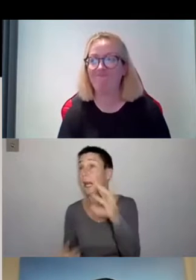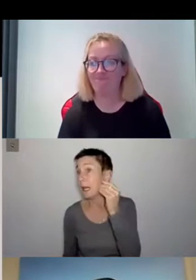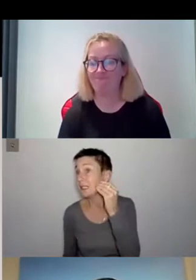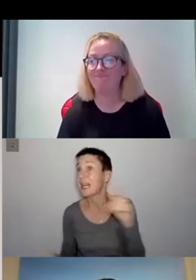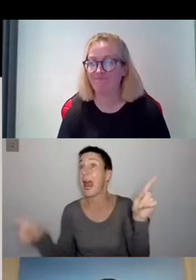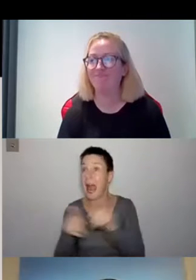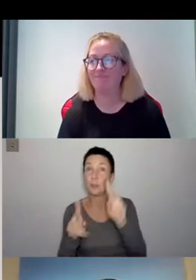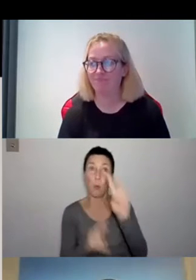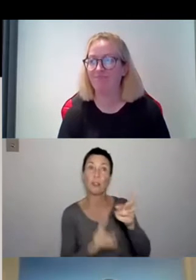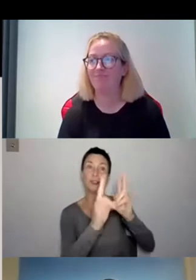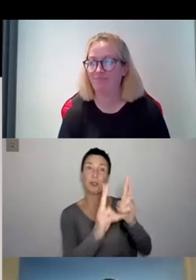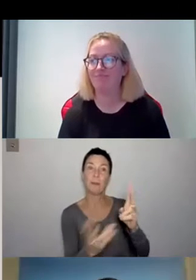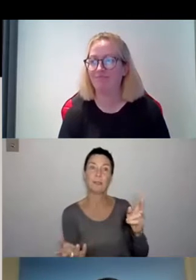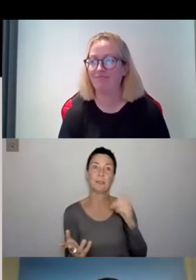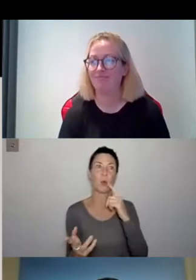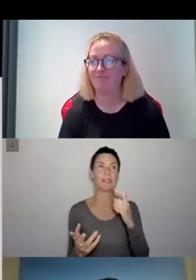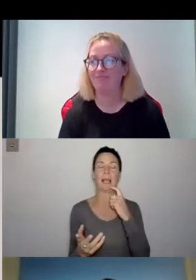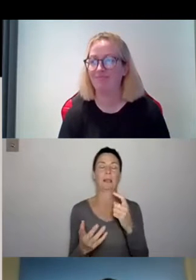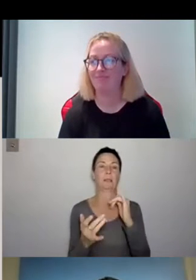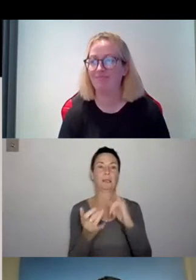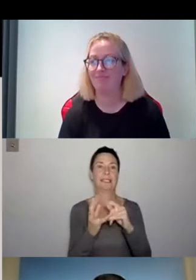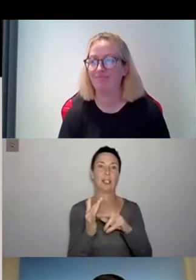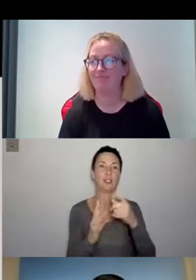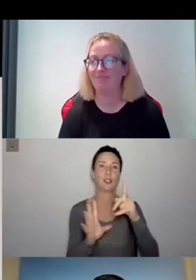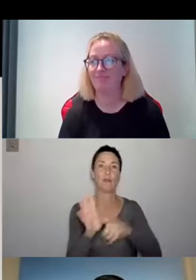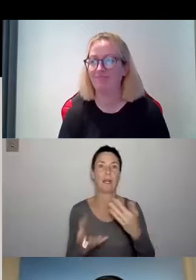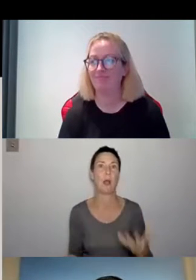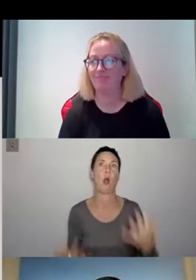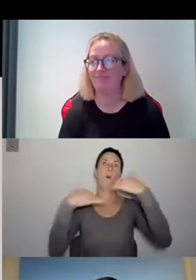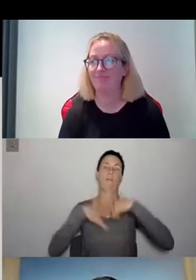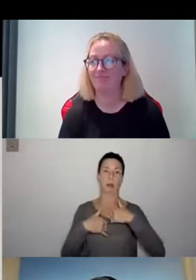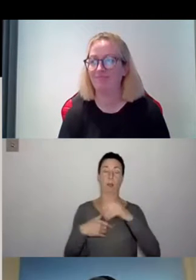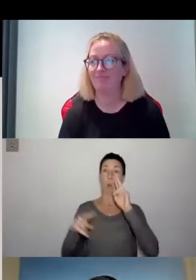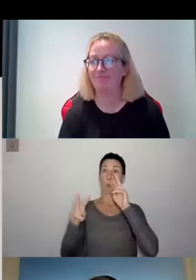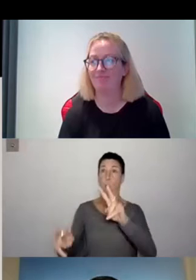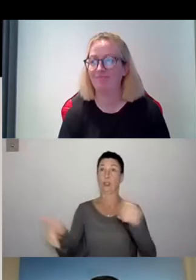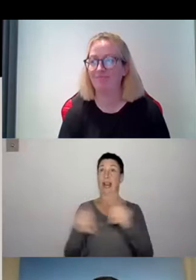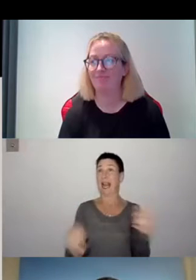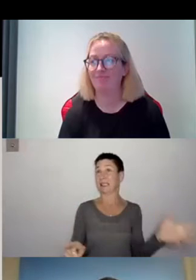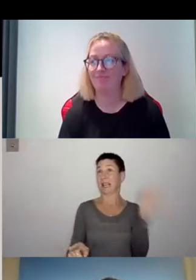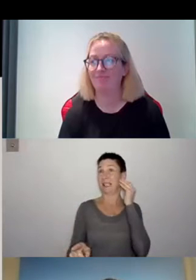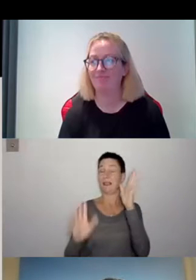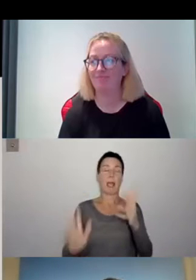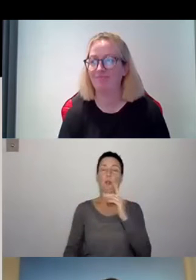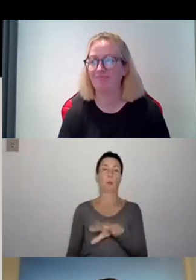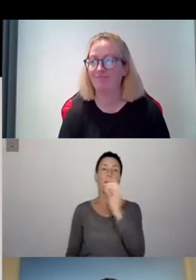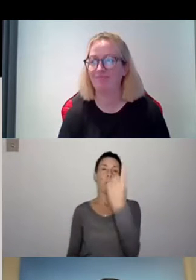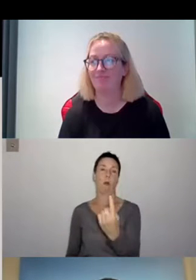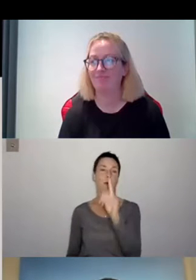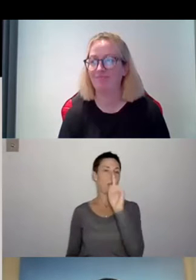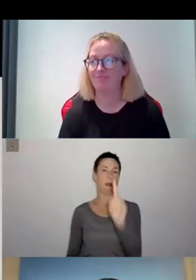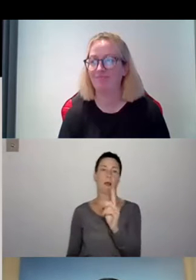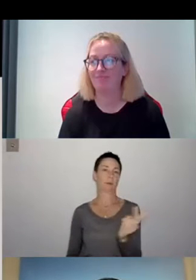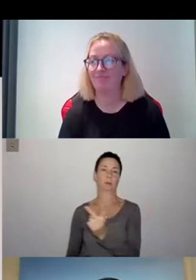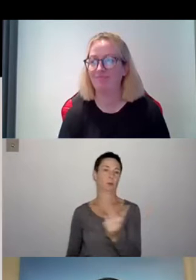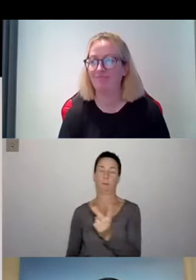So it was almost like sensory overload and they felt a bit overwhelmed. So they had to choose one or the other. But to say it's